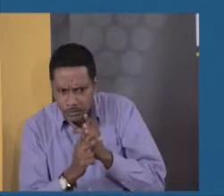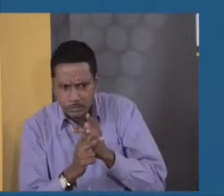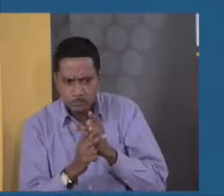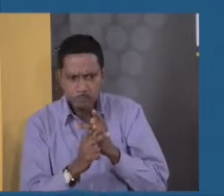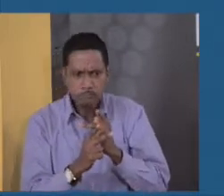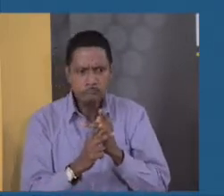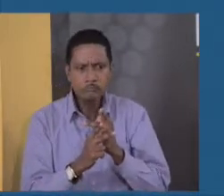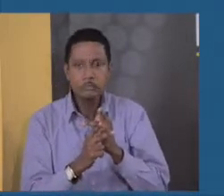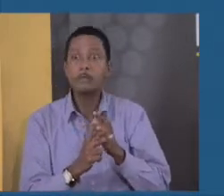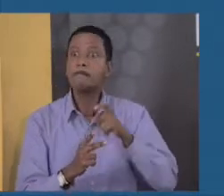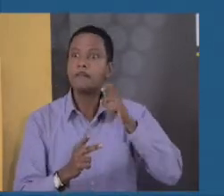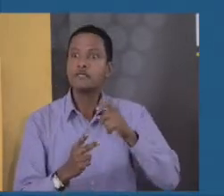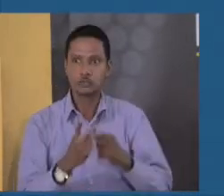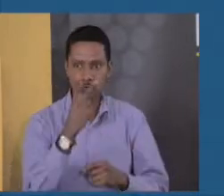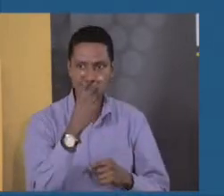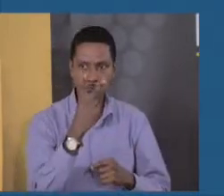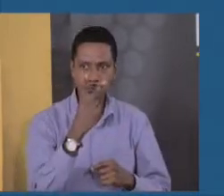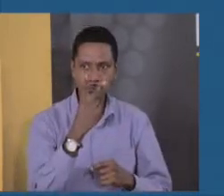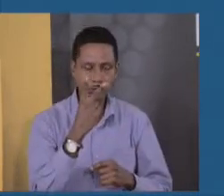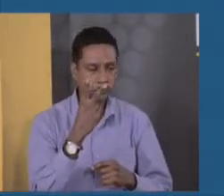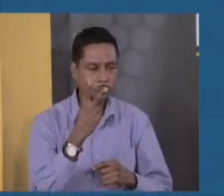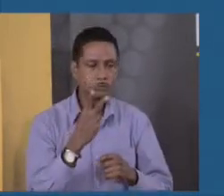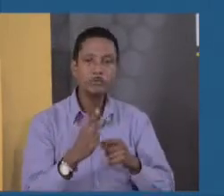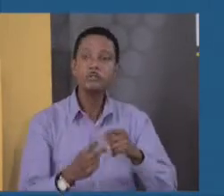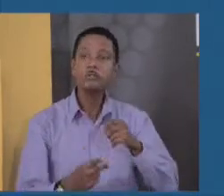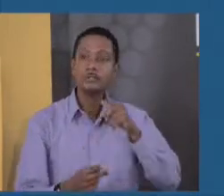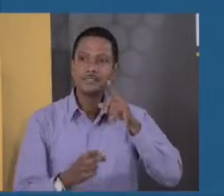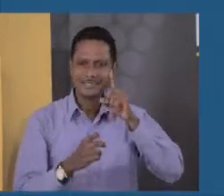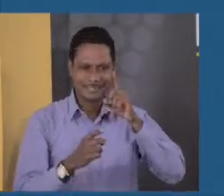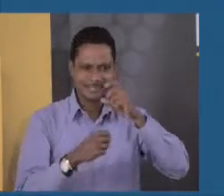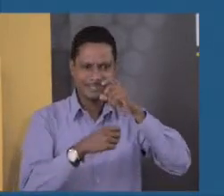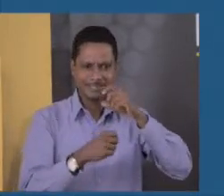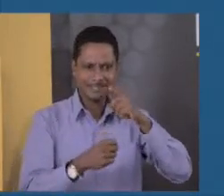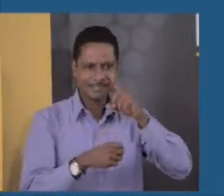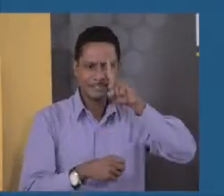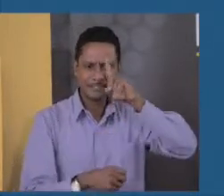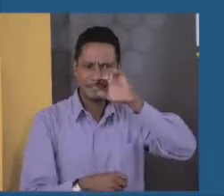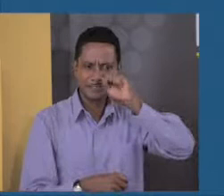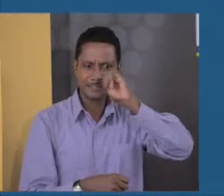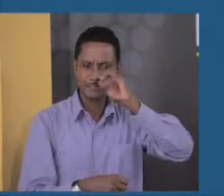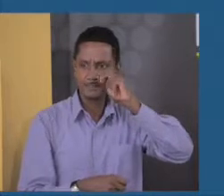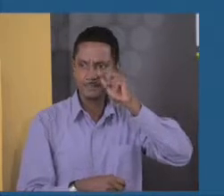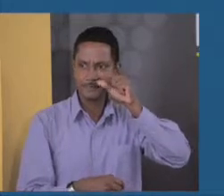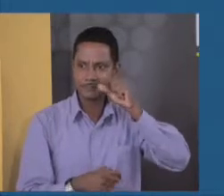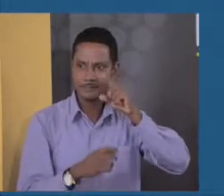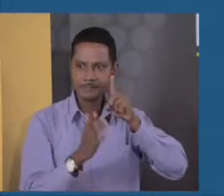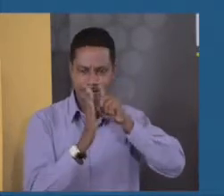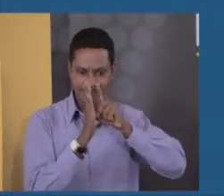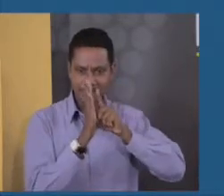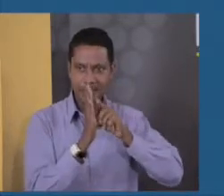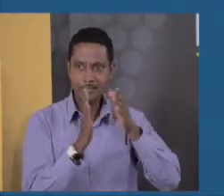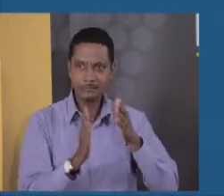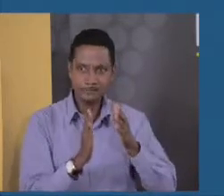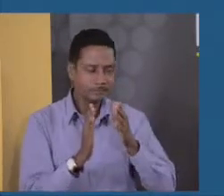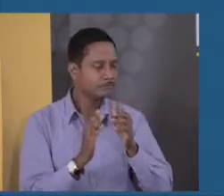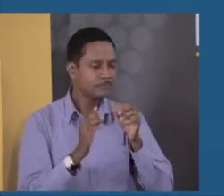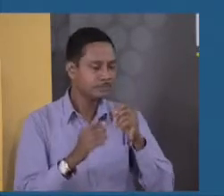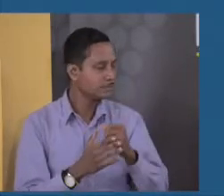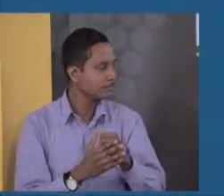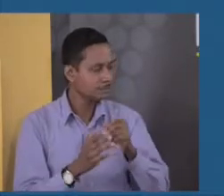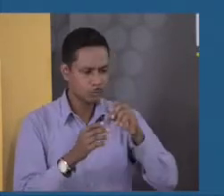of quality methods. You have your design quality and your manufacturing quality. And what are